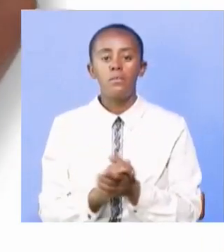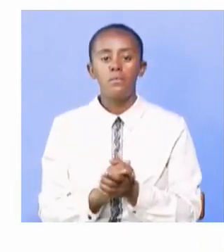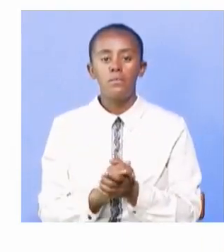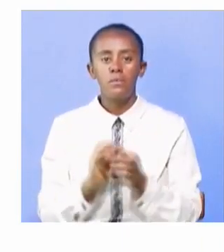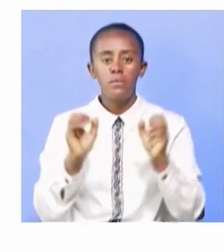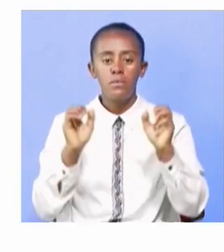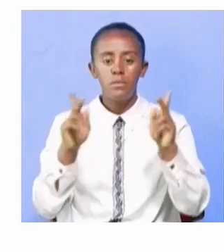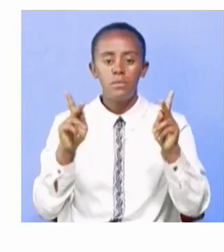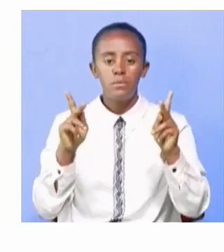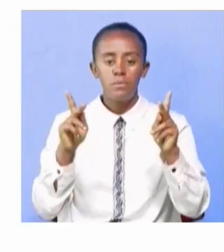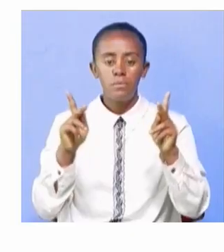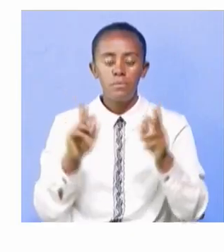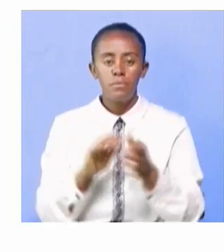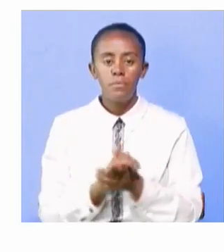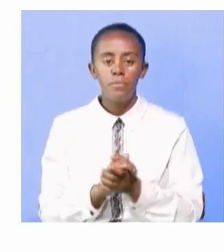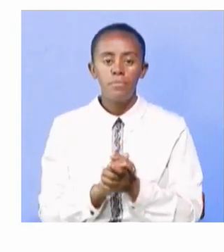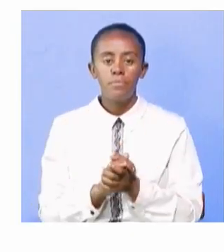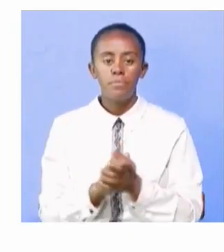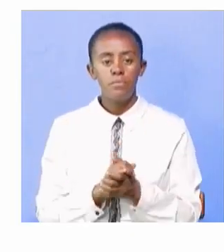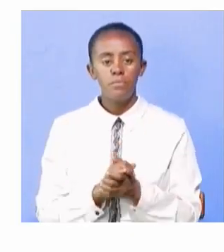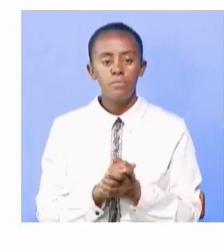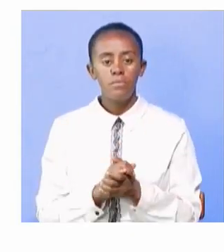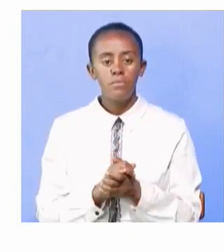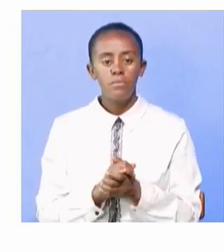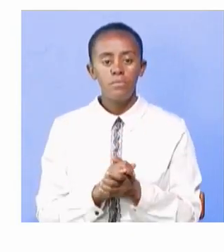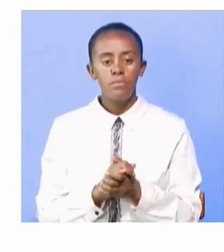Okay. First one.